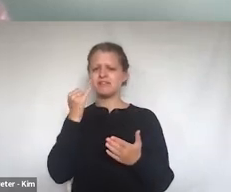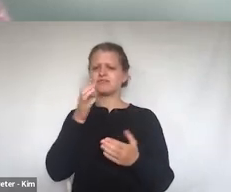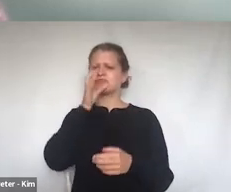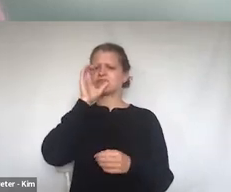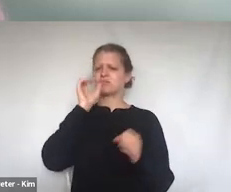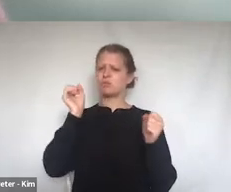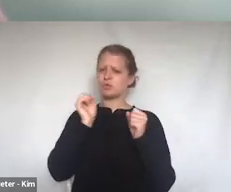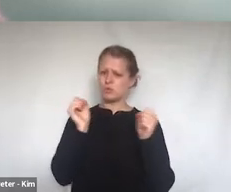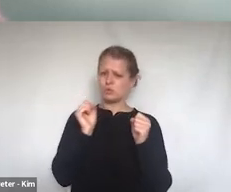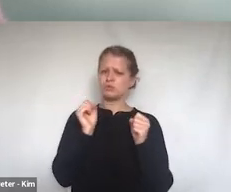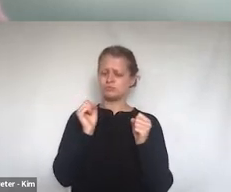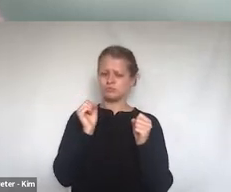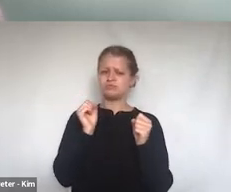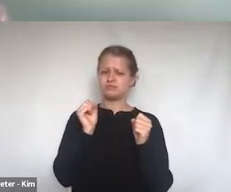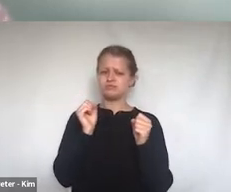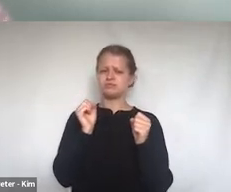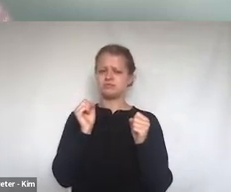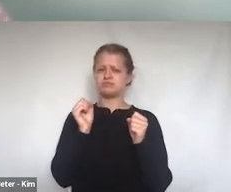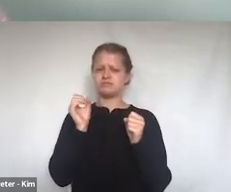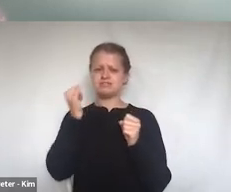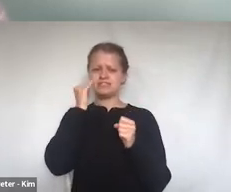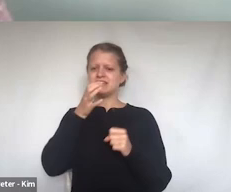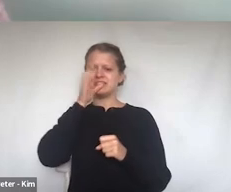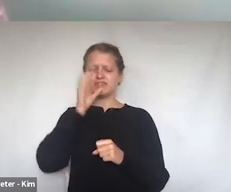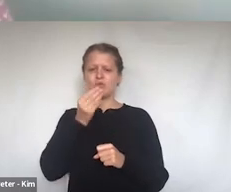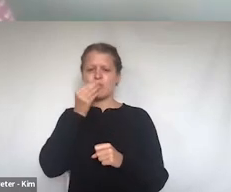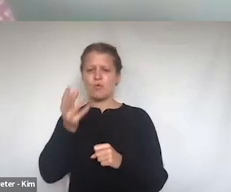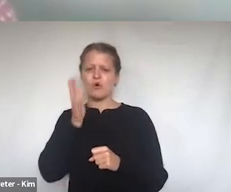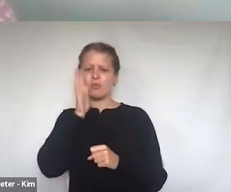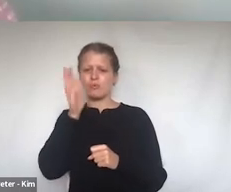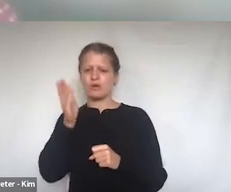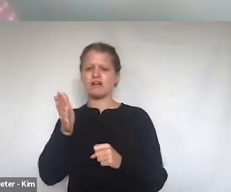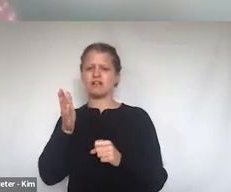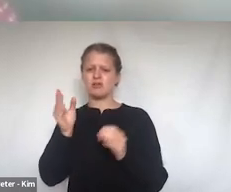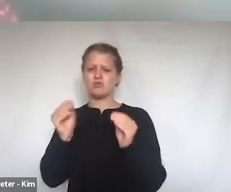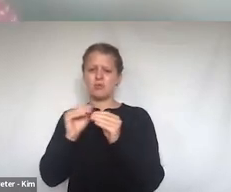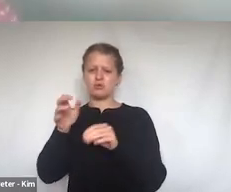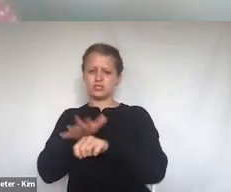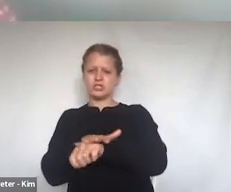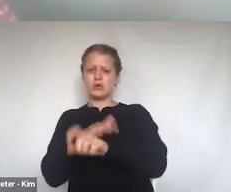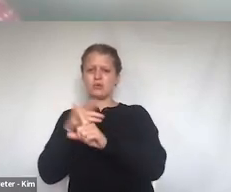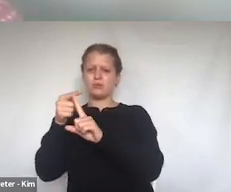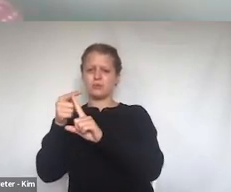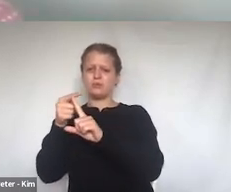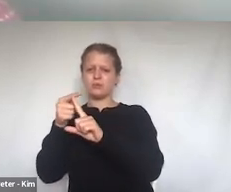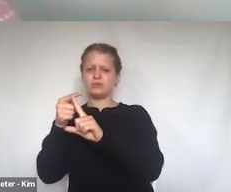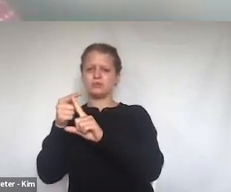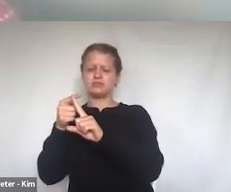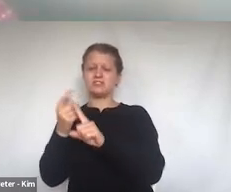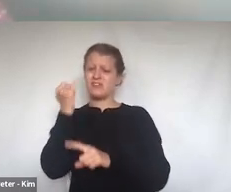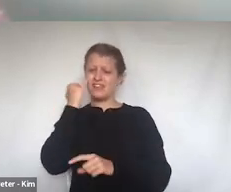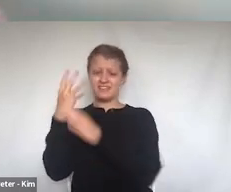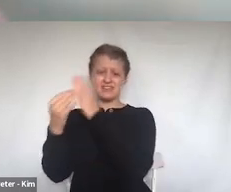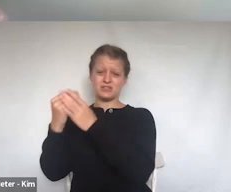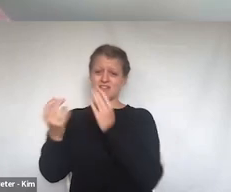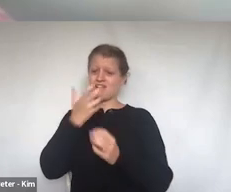overall in the wrong direction, even if it creates that sensation of these cooling mechanisms. So I'd say during a heat event, for the purposes